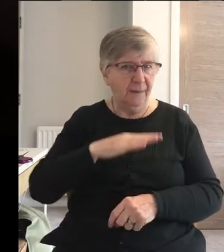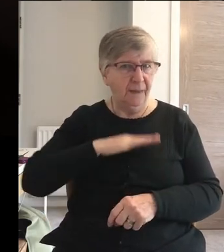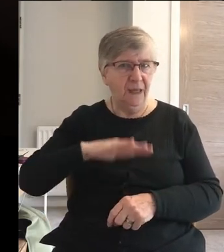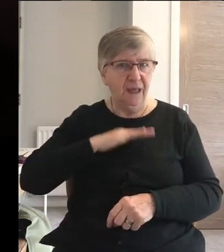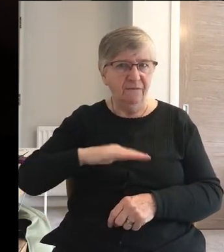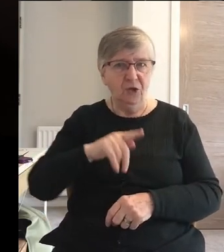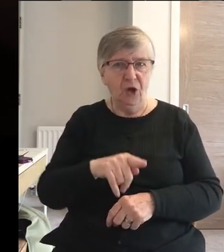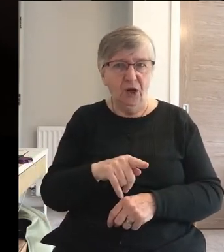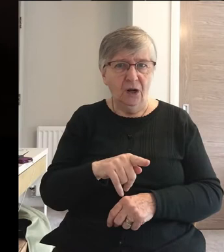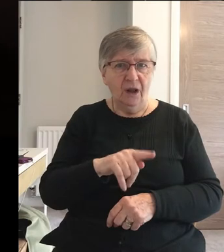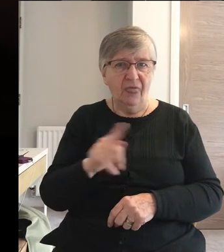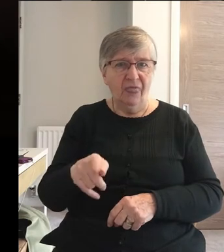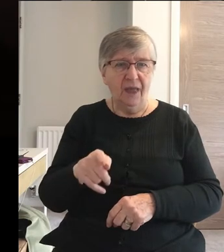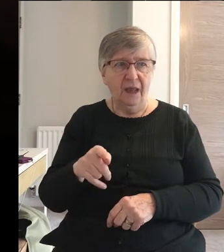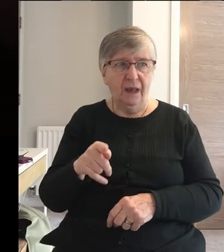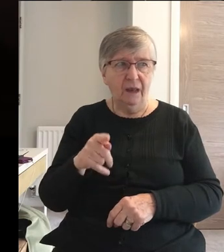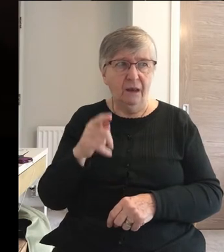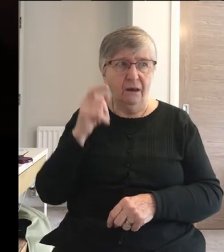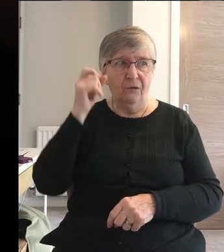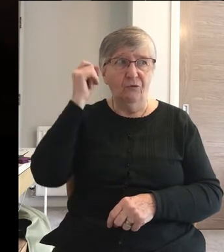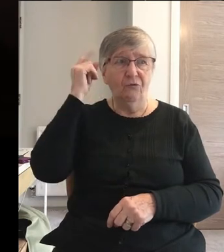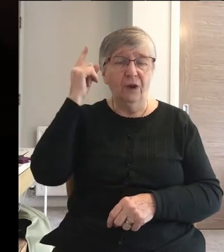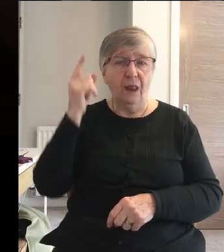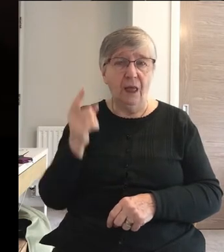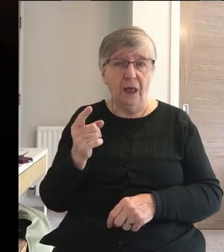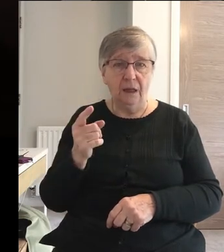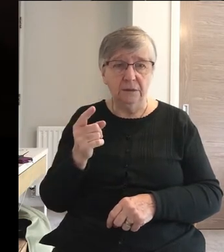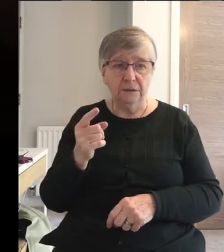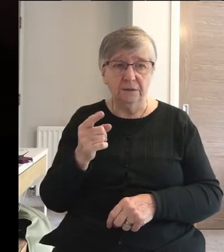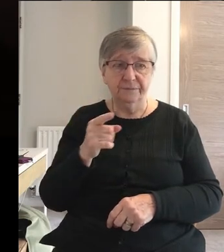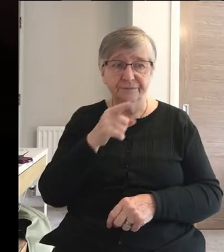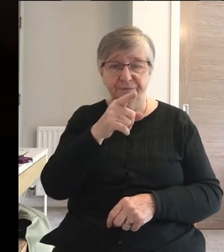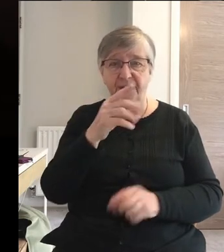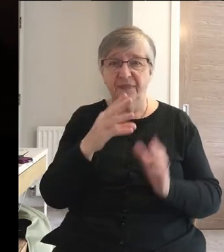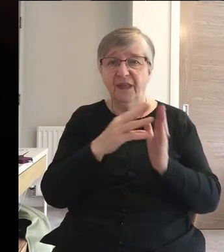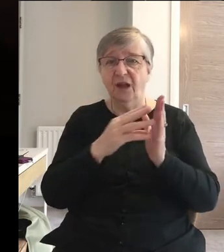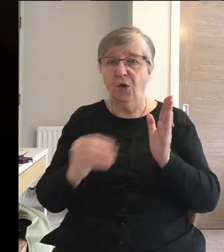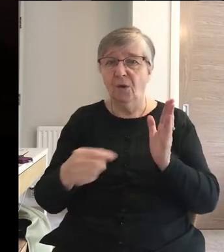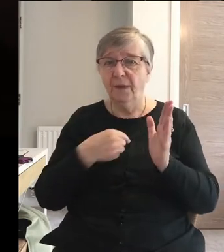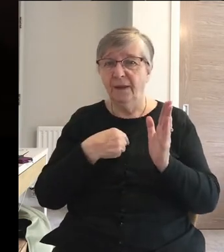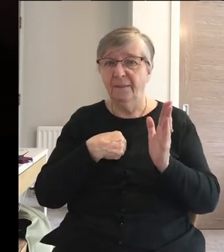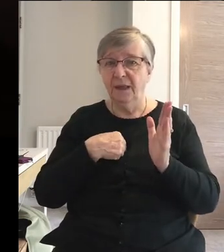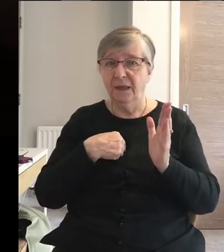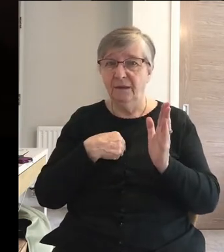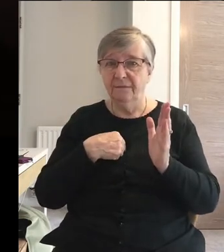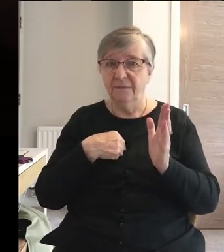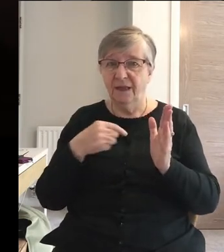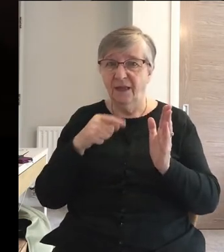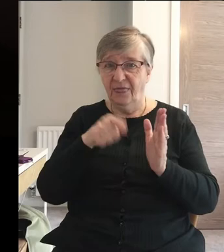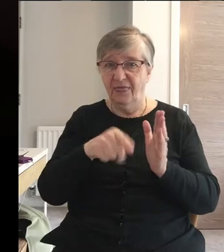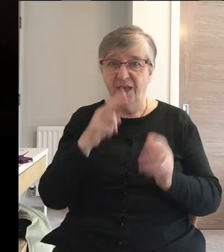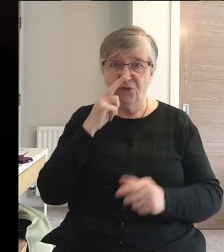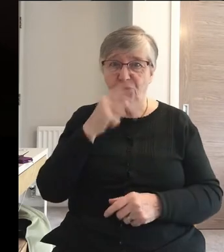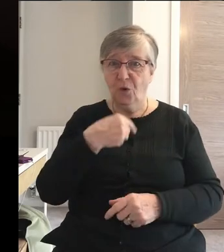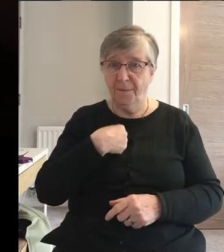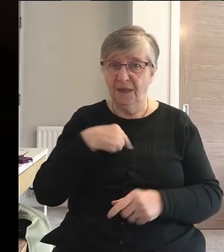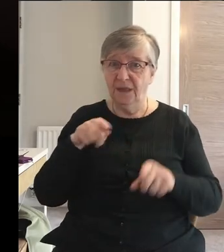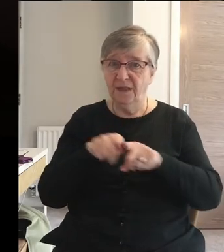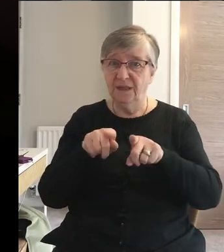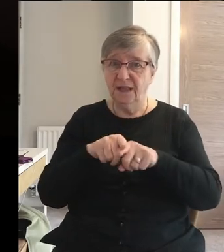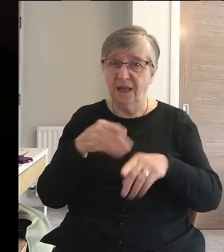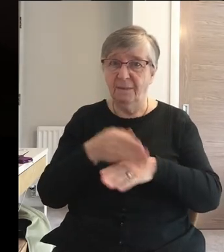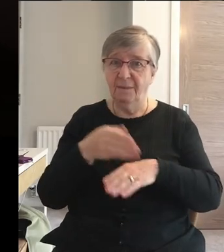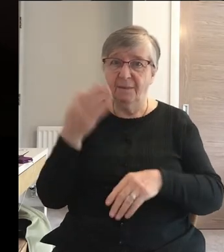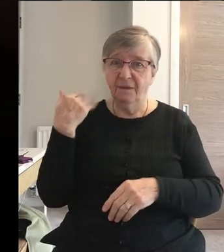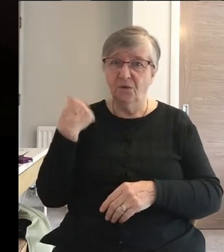behave. And then in the very next moment, I realized where they'd got it from. They'd got it from me. But